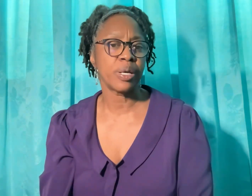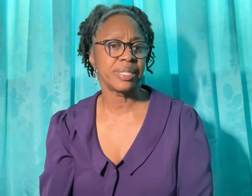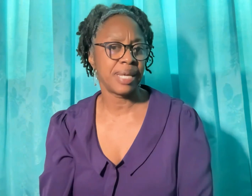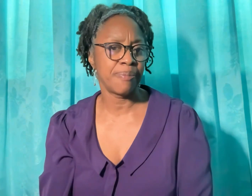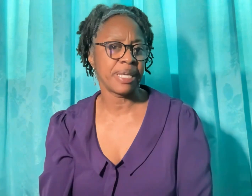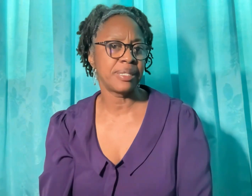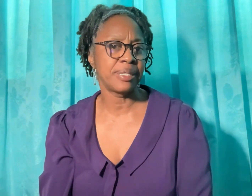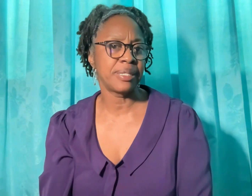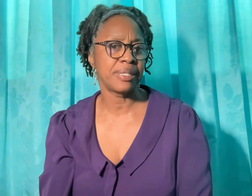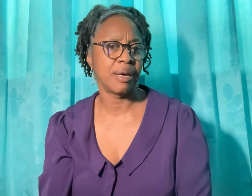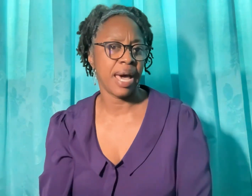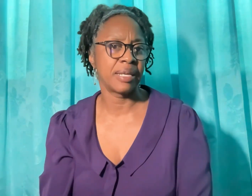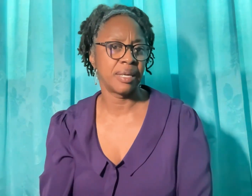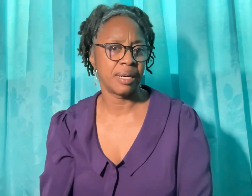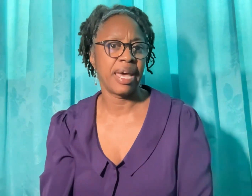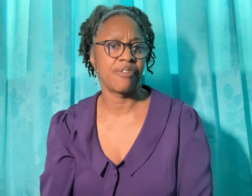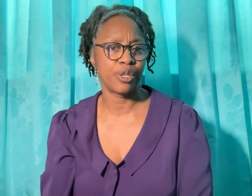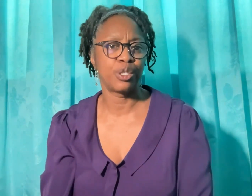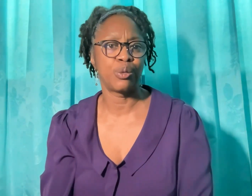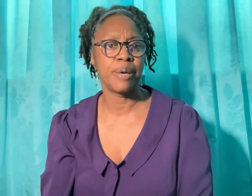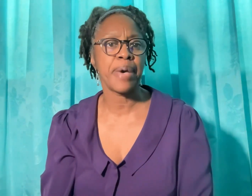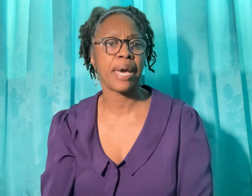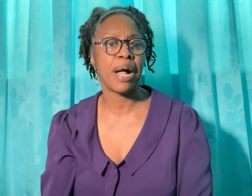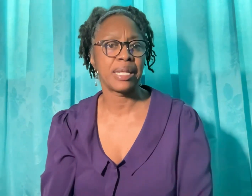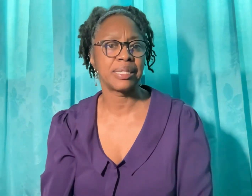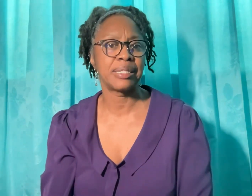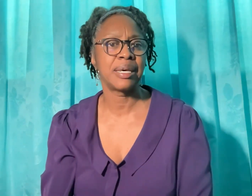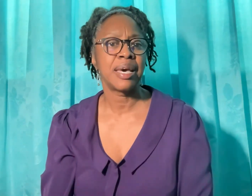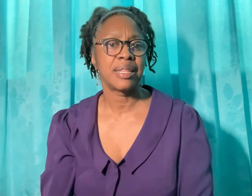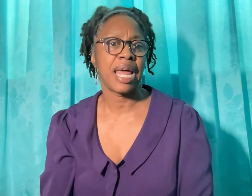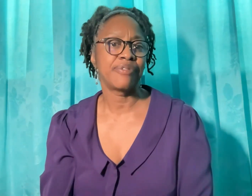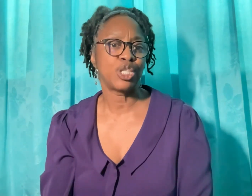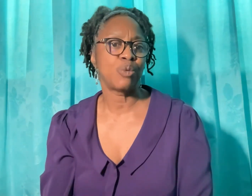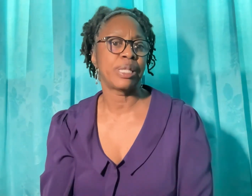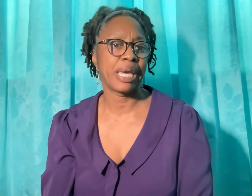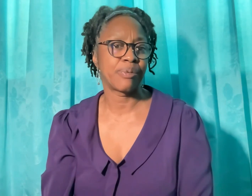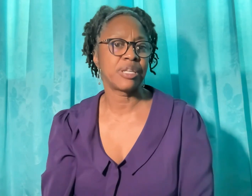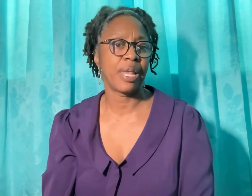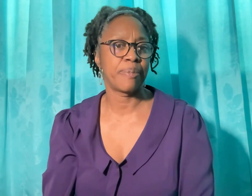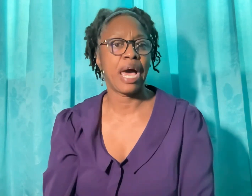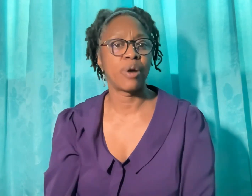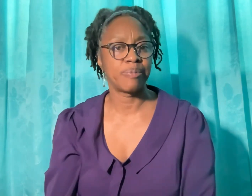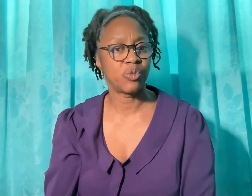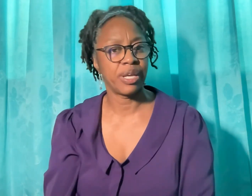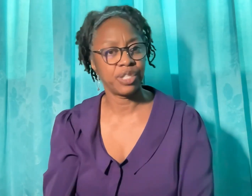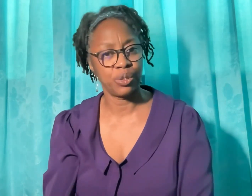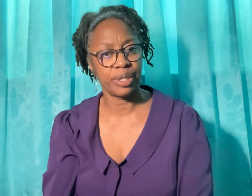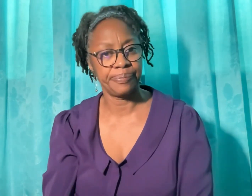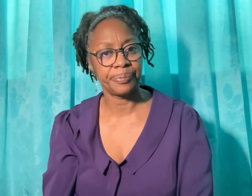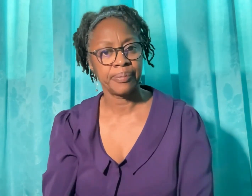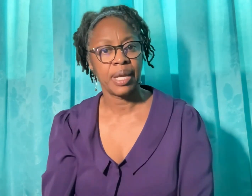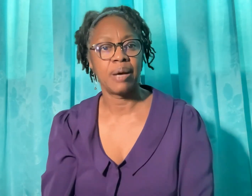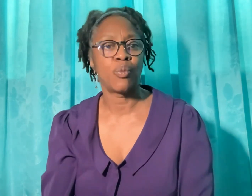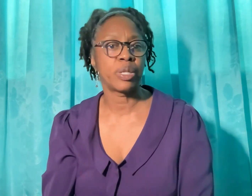they work state by state on that effort to impact policies that have to do with language development outcomes for deaf